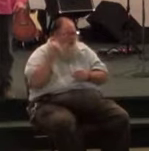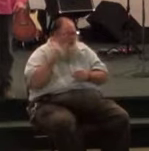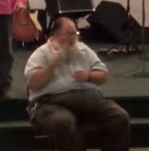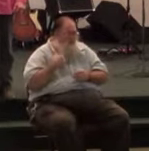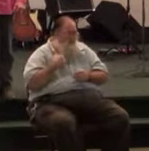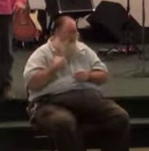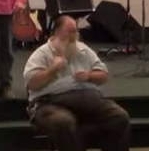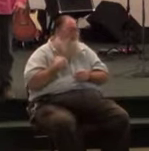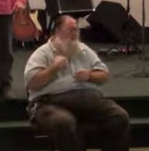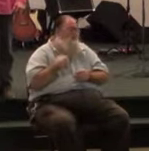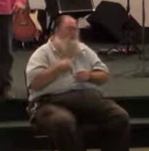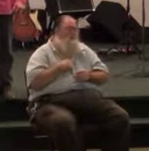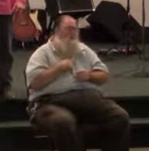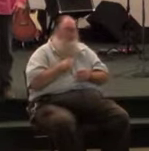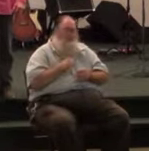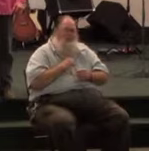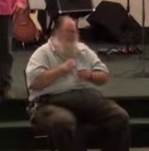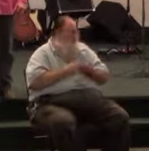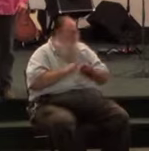But boy, did he pay the price.